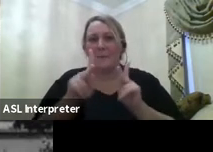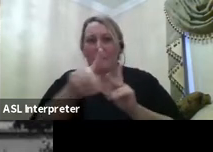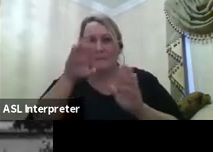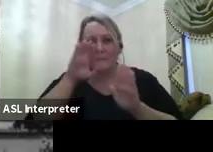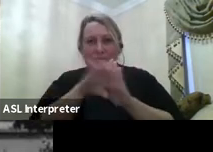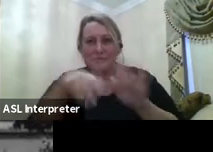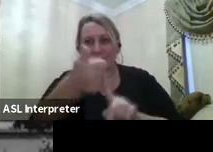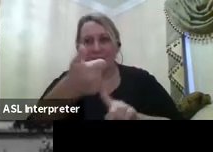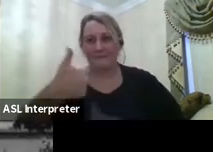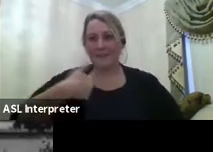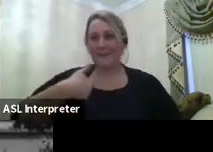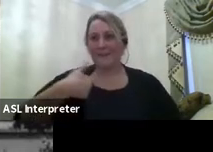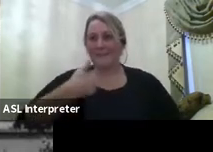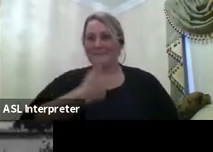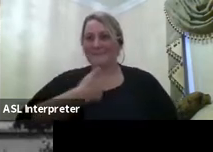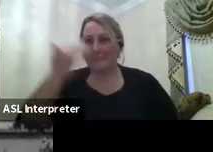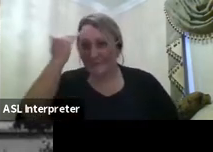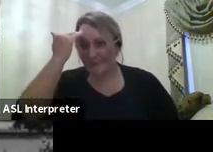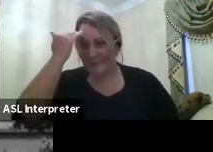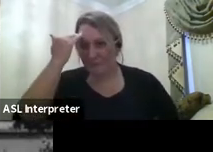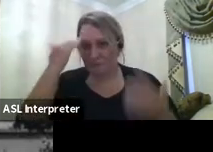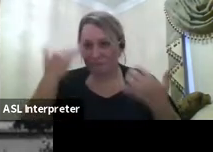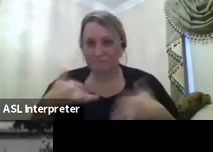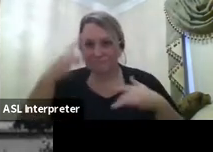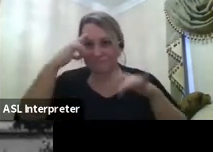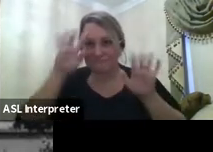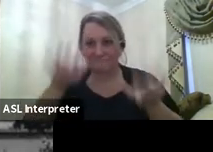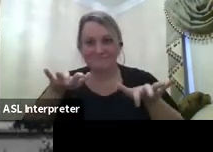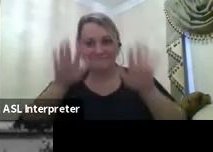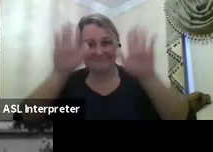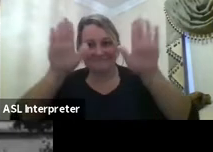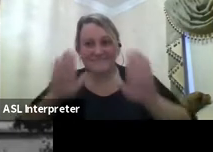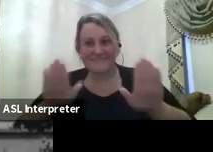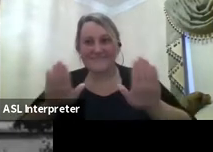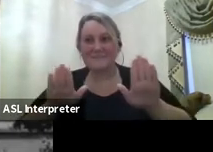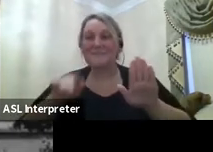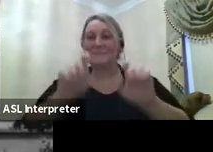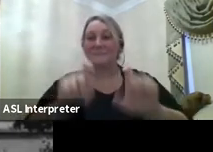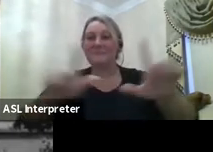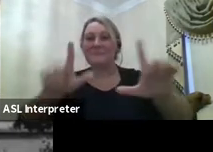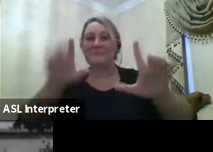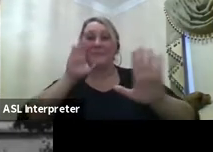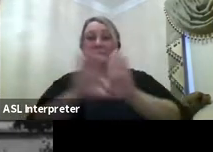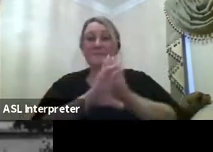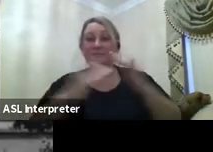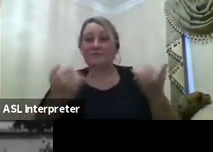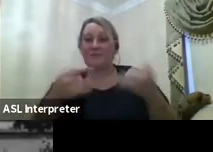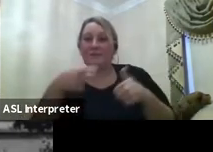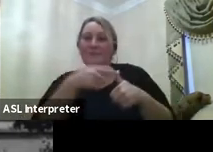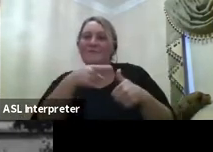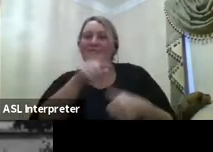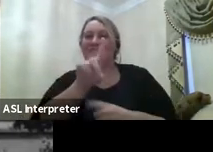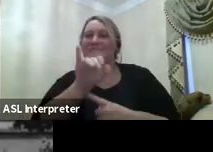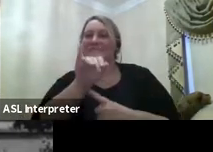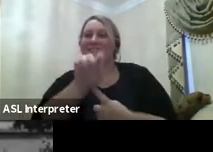So, um, this, this is an image of the first Dyke March and the person holding, uh, pride sign is actually